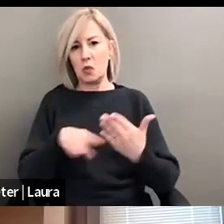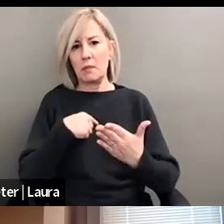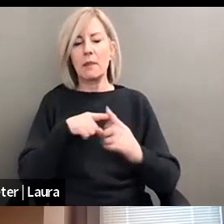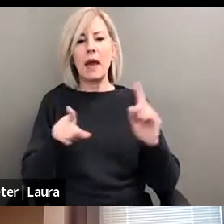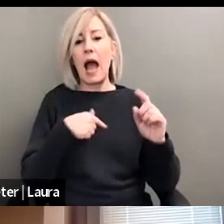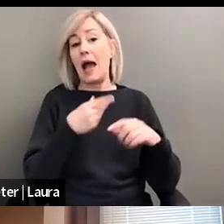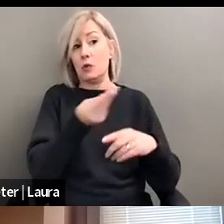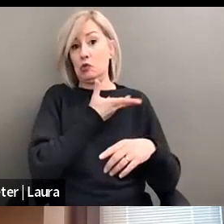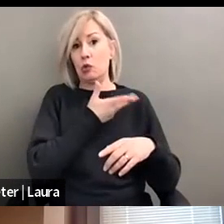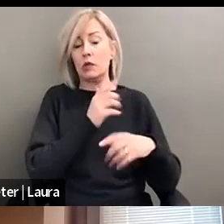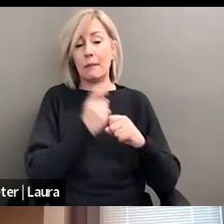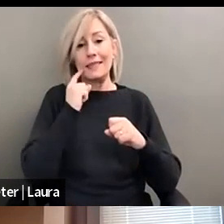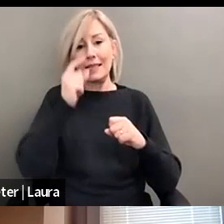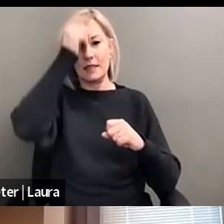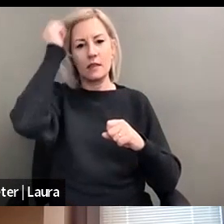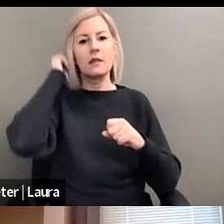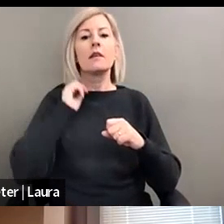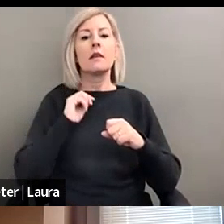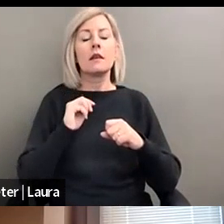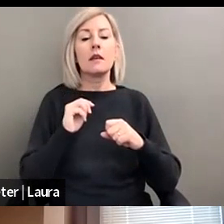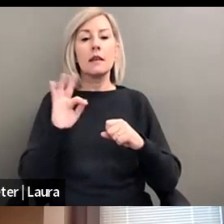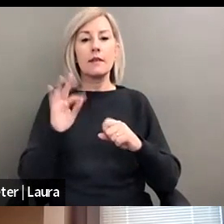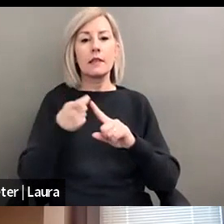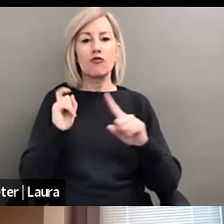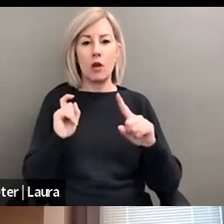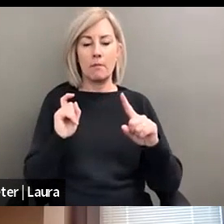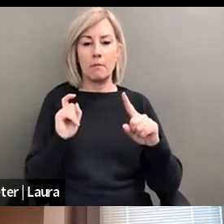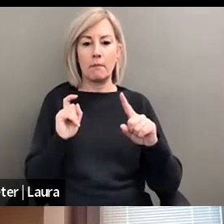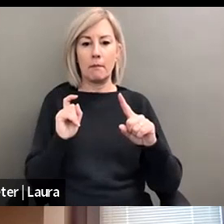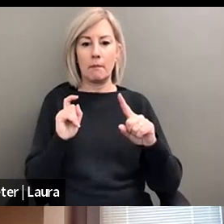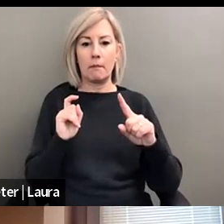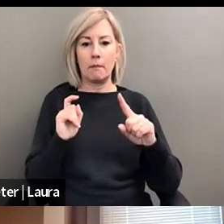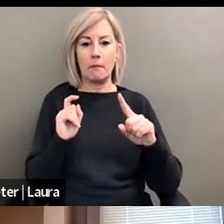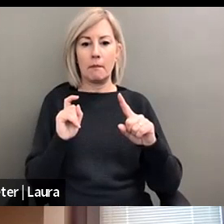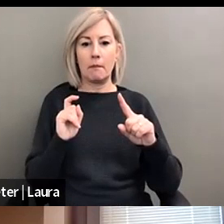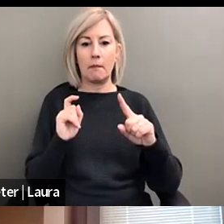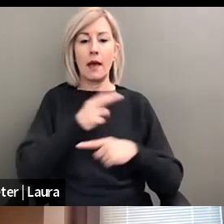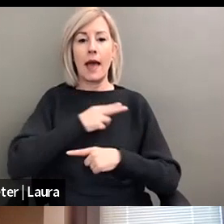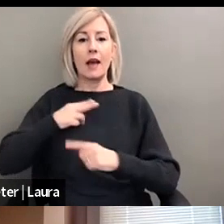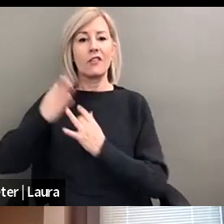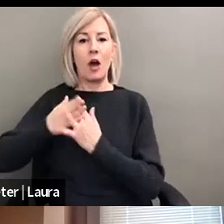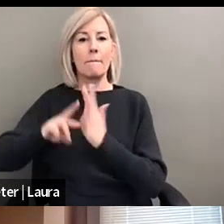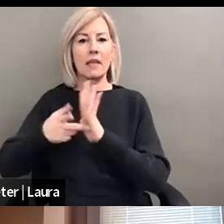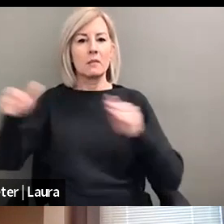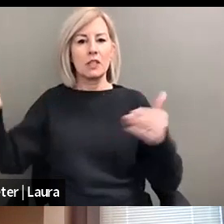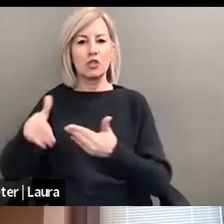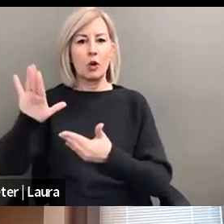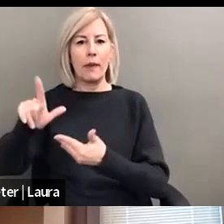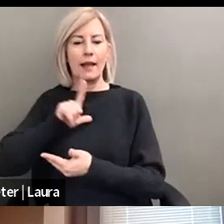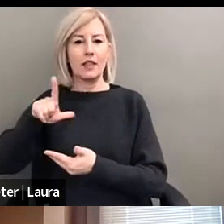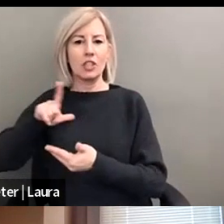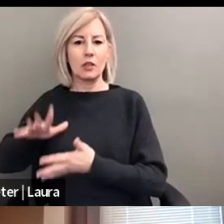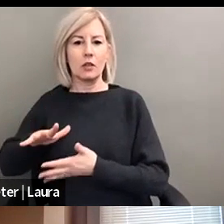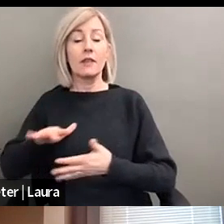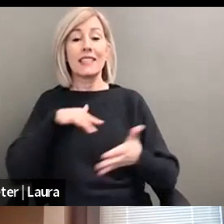told anyway, and it seemed to make sense, that if it comes out of if it's a House file, it's been introduced by a legislator basically, and if it's a